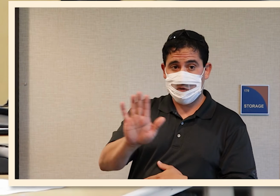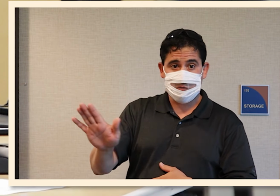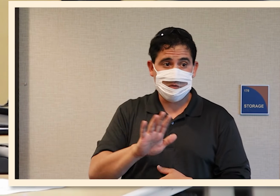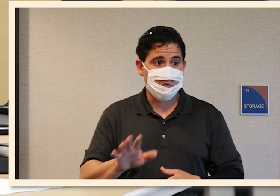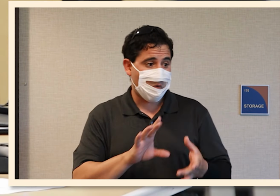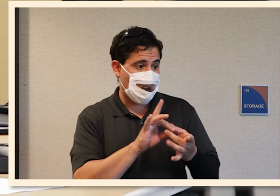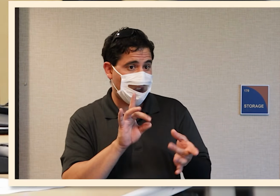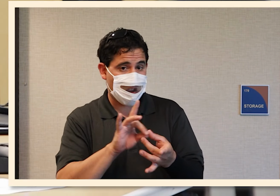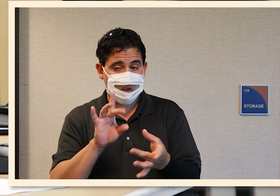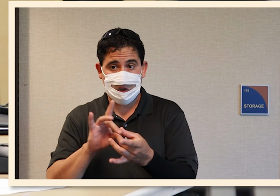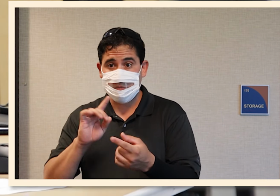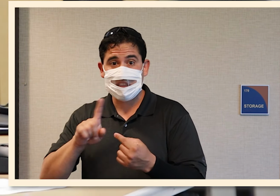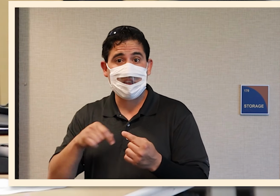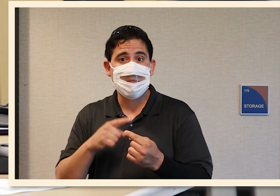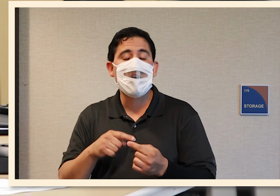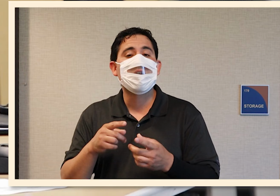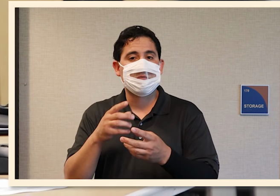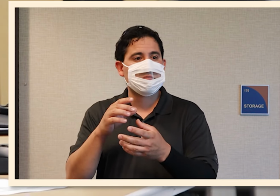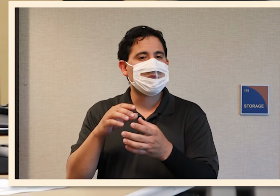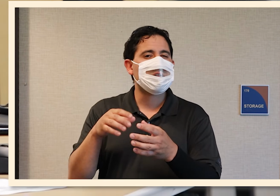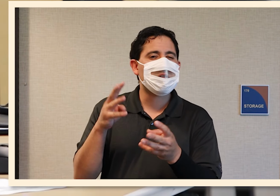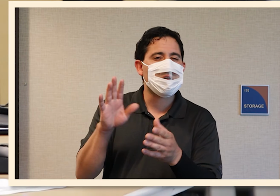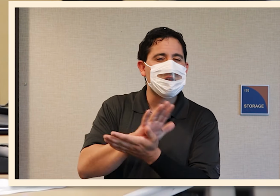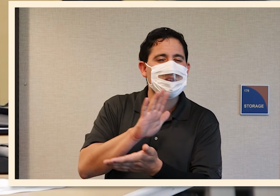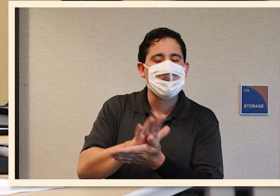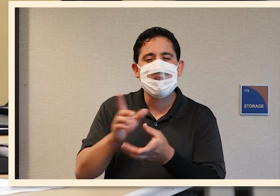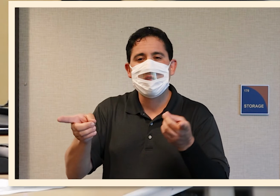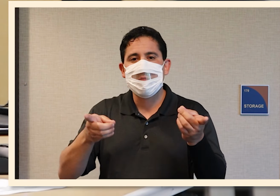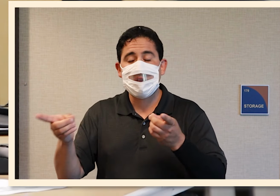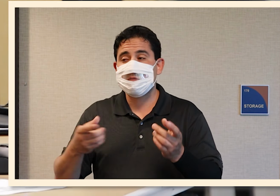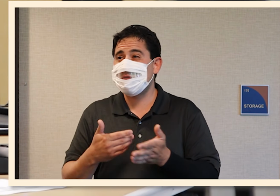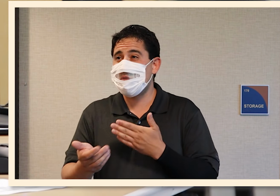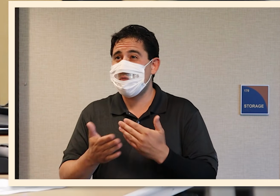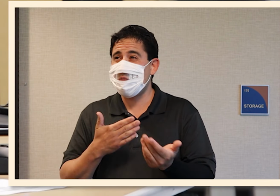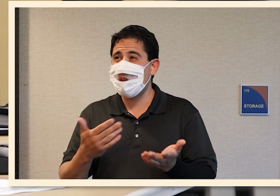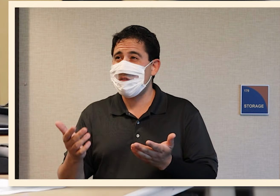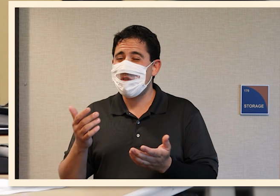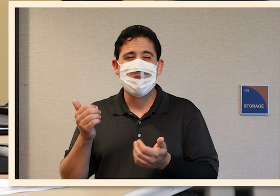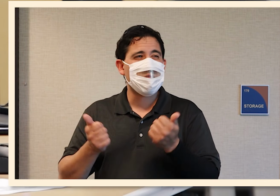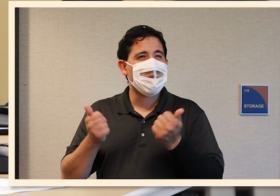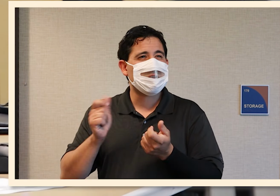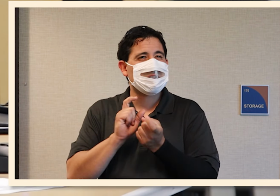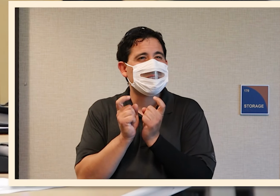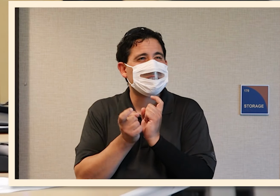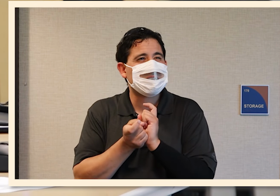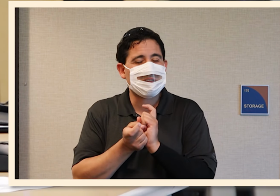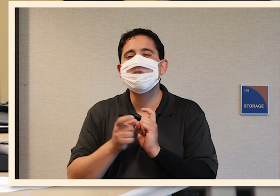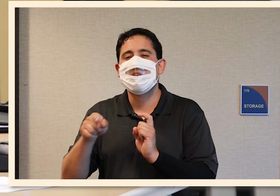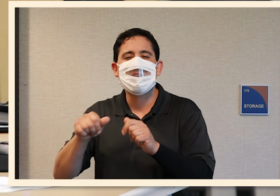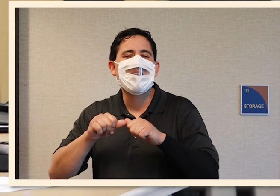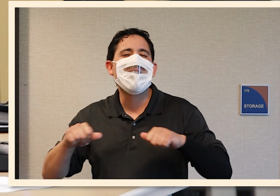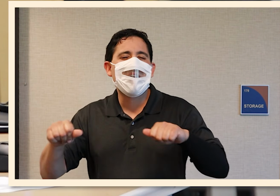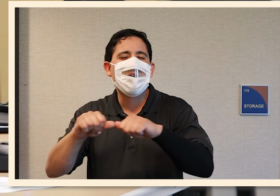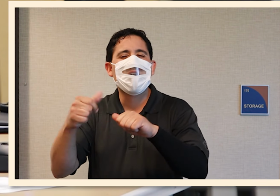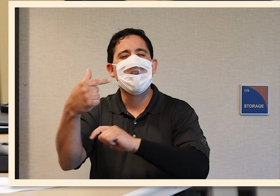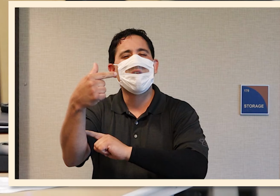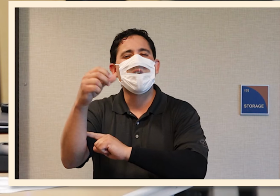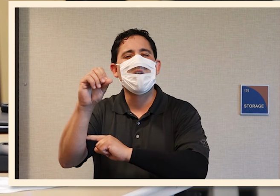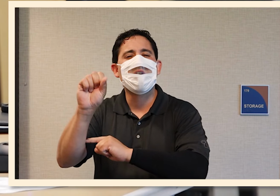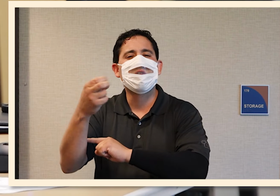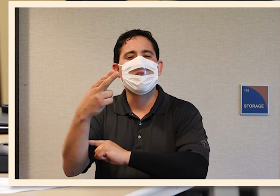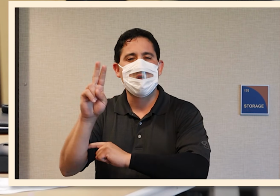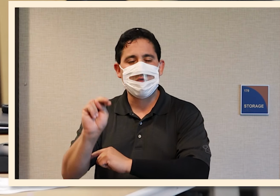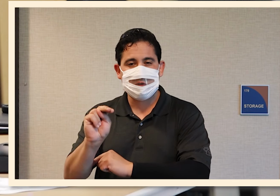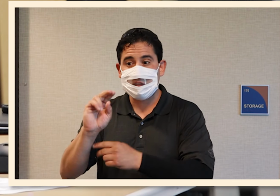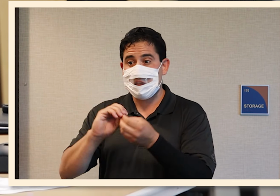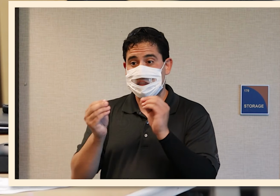The only real difference from the maps that that has changed since I was with you last month was the area about Goshen. I just looked up the number. We're talking